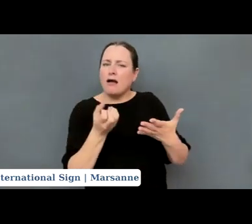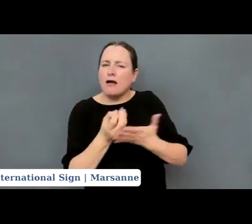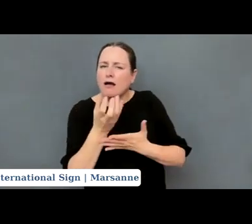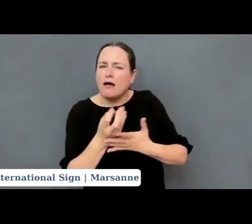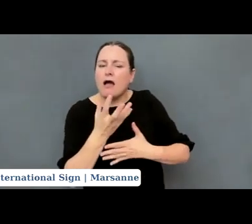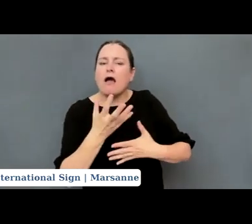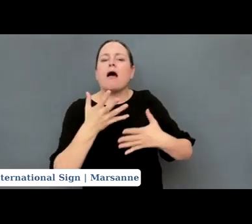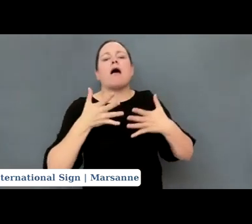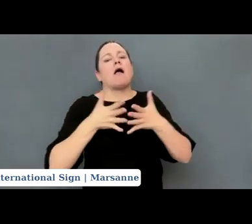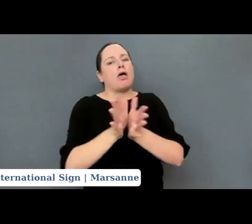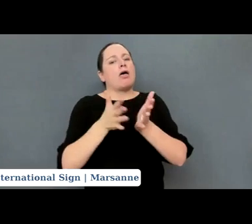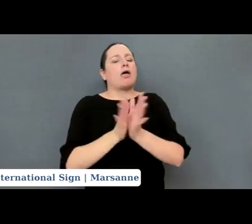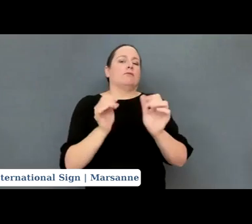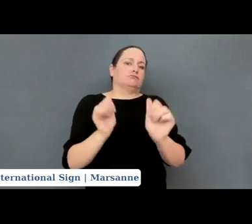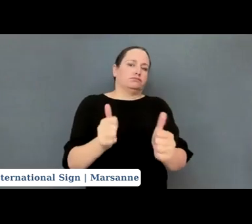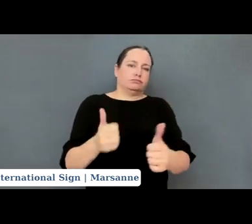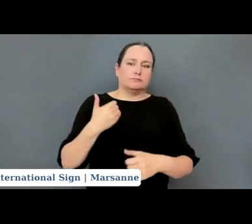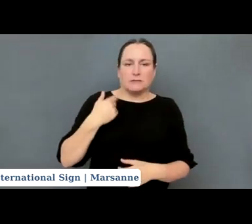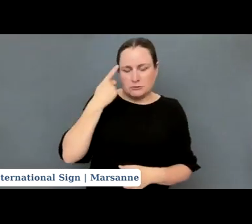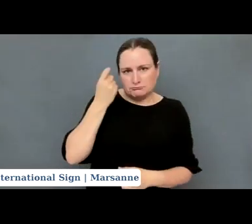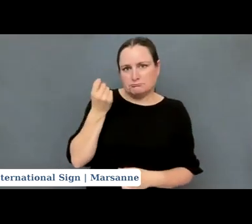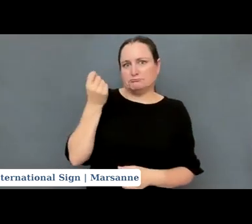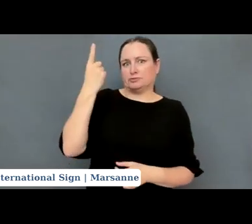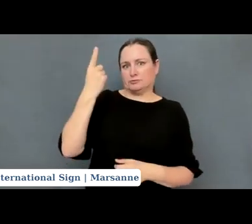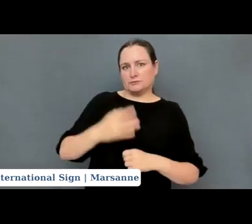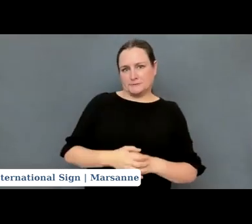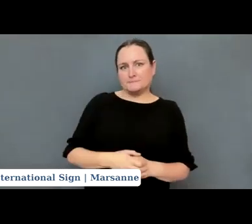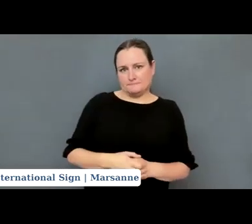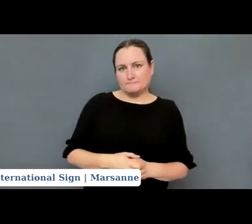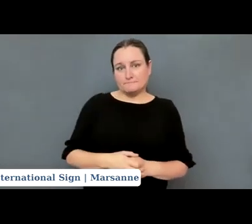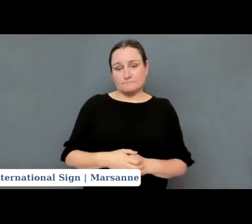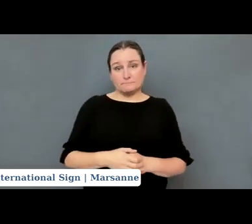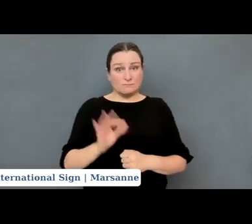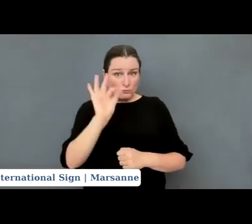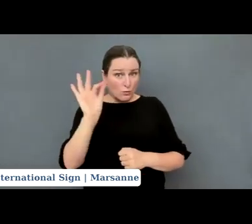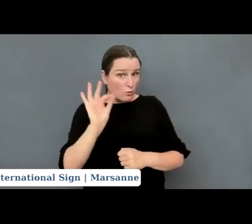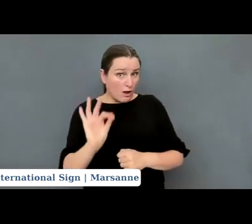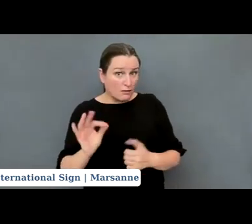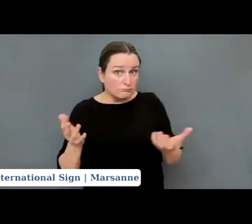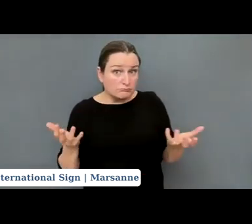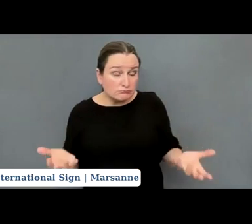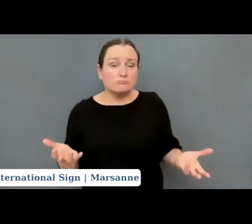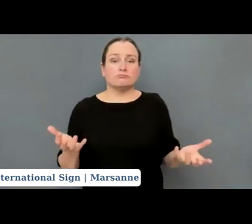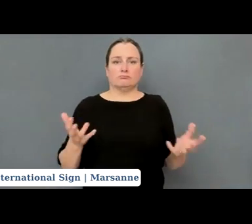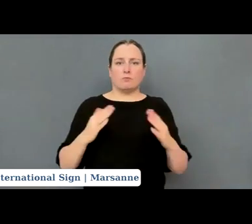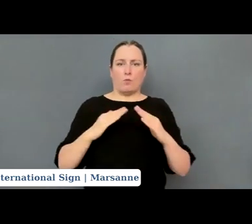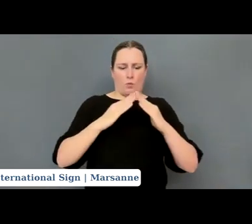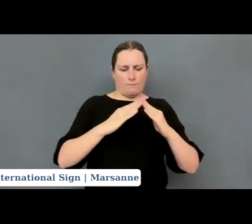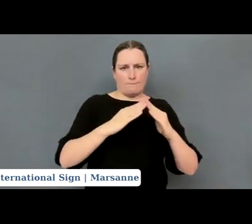for instance, why does my neighbor get this benefit and I don't get it? But